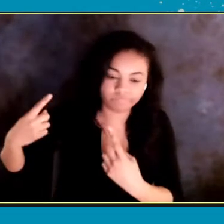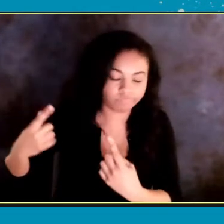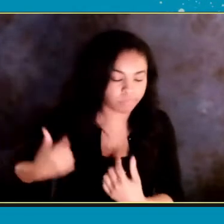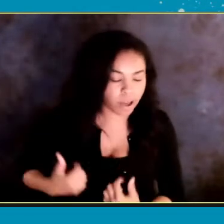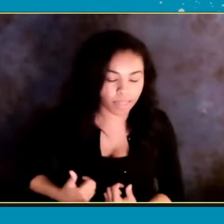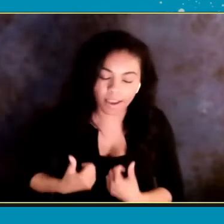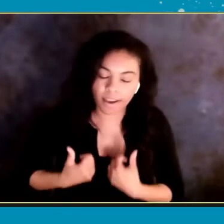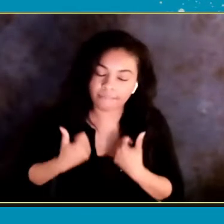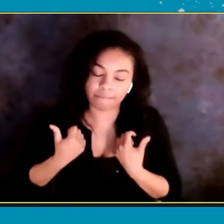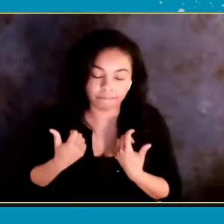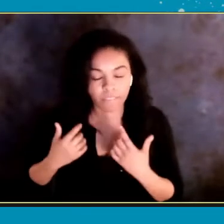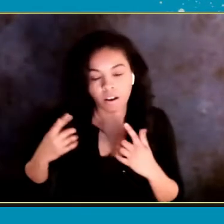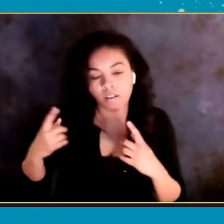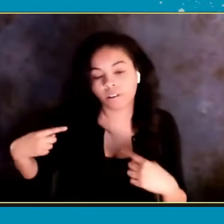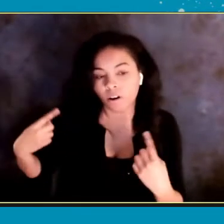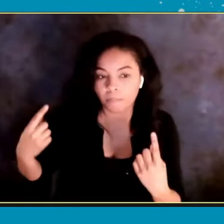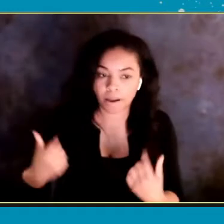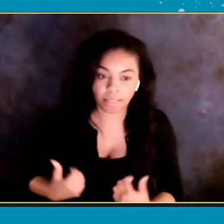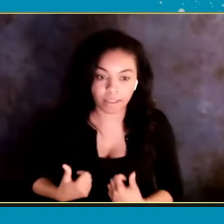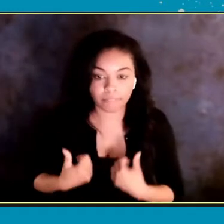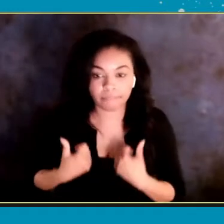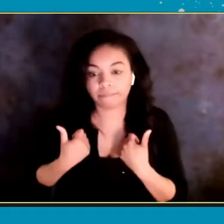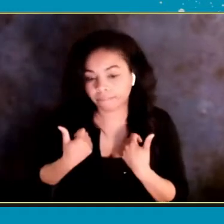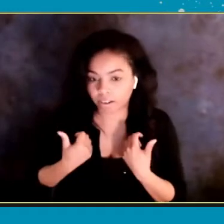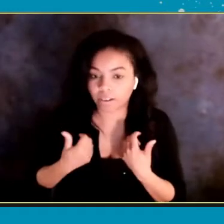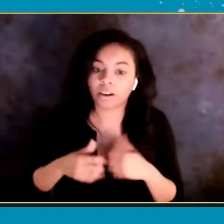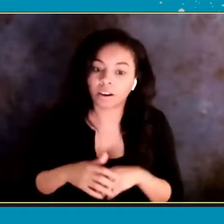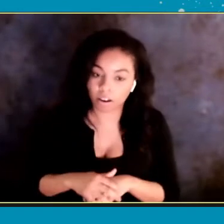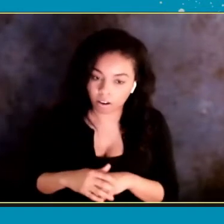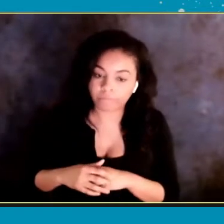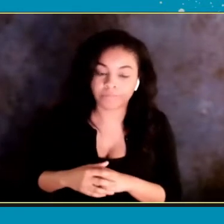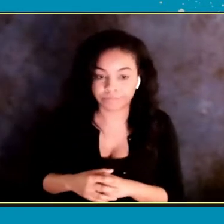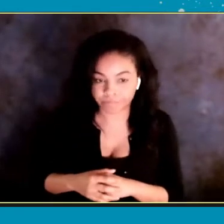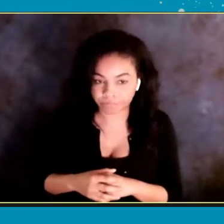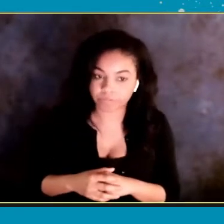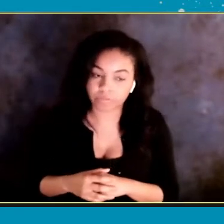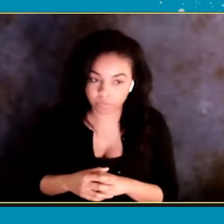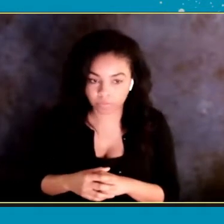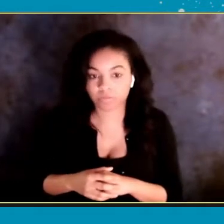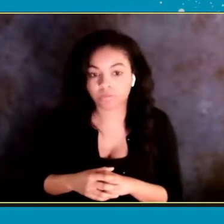my life, all my life.